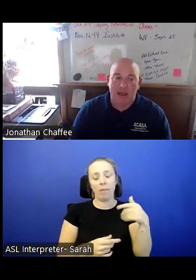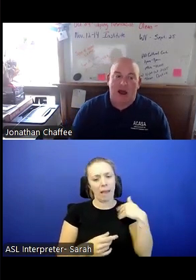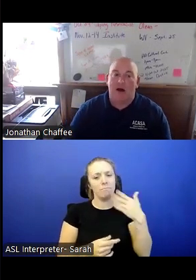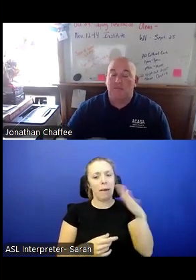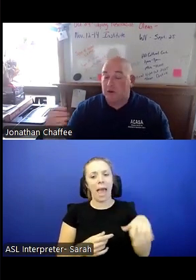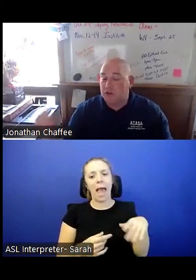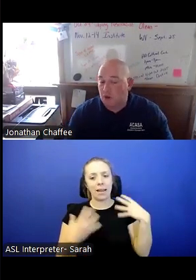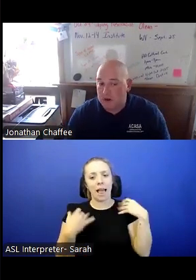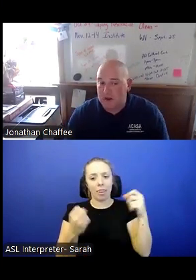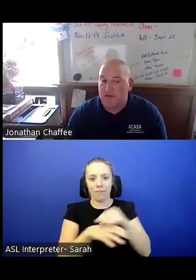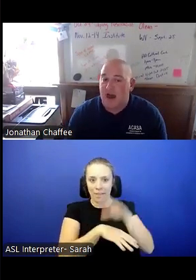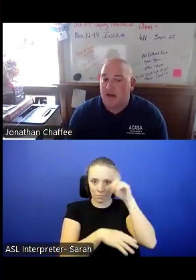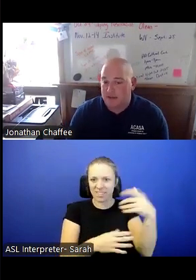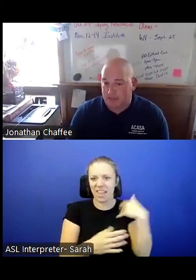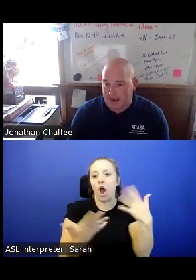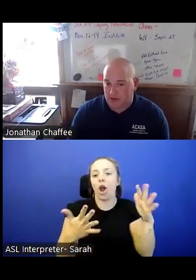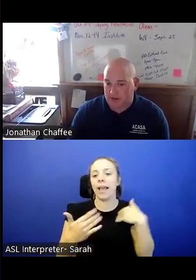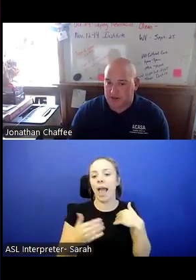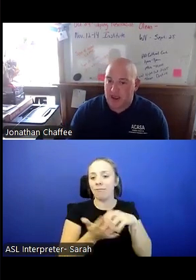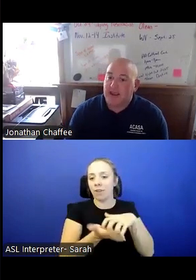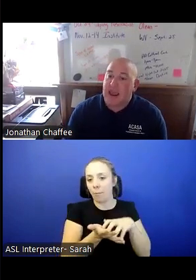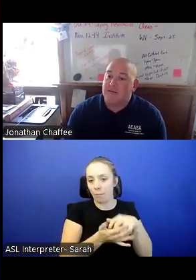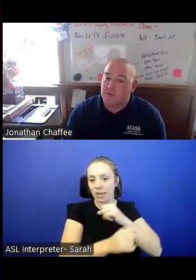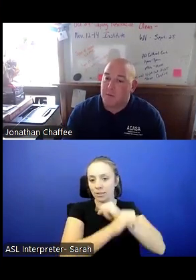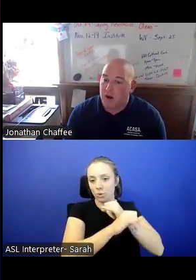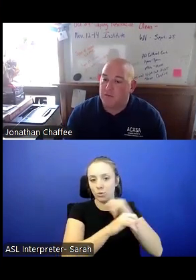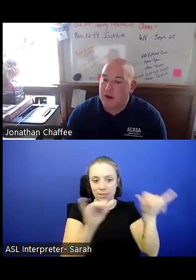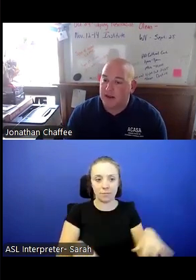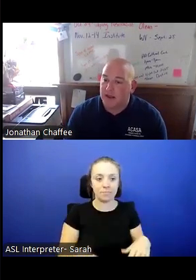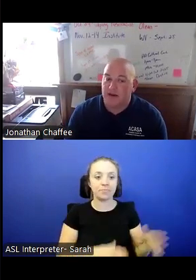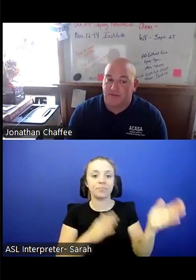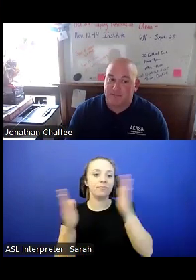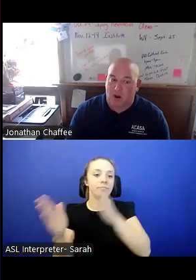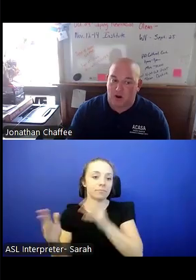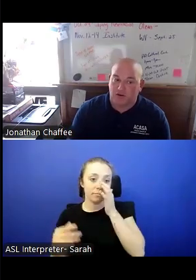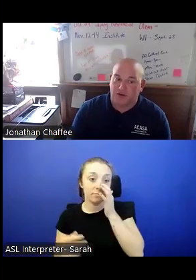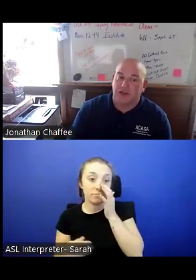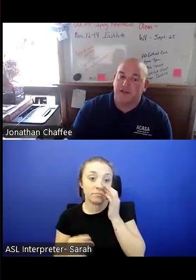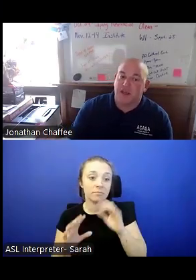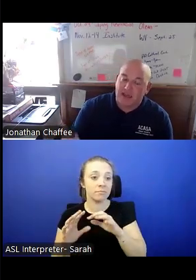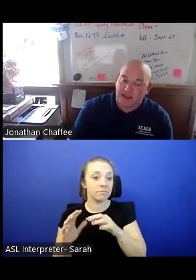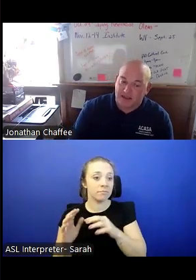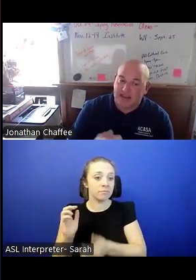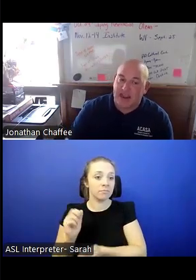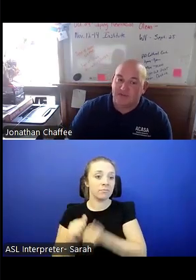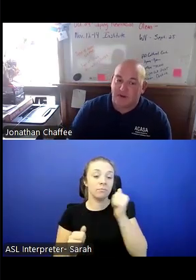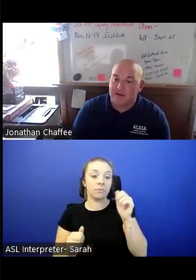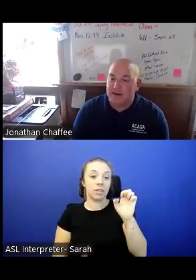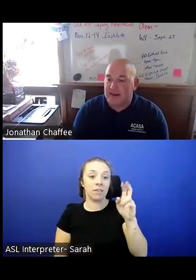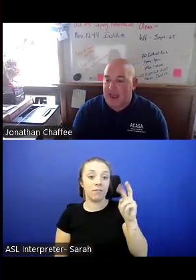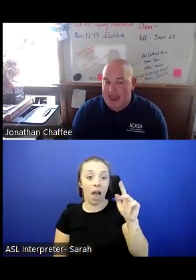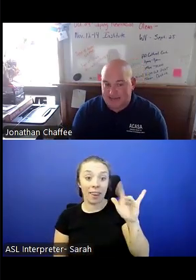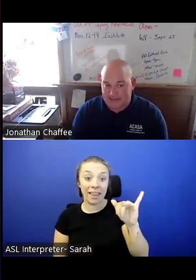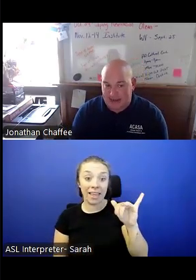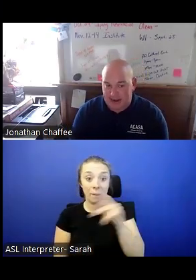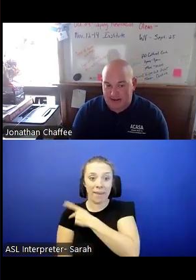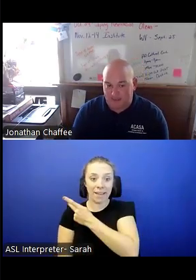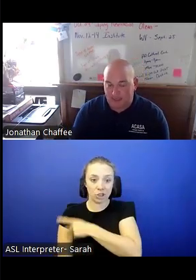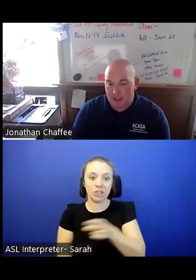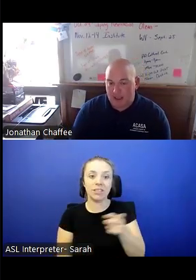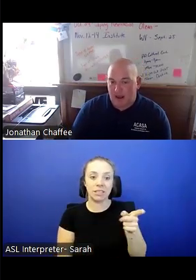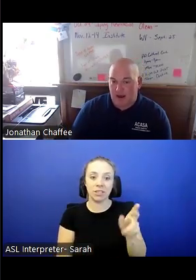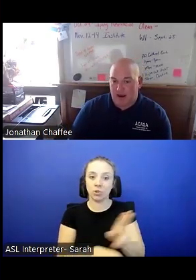that. The majority of EVALI patients came from unregulated vape cartridges that contained vitamin E